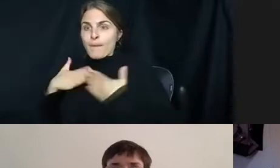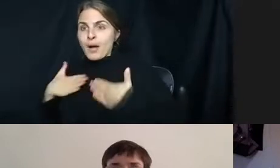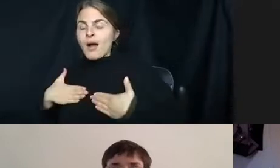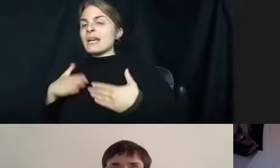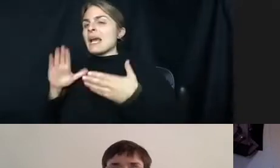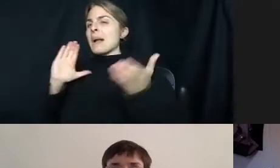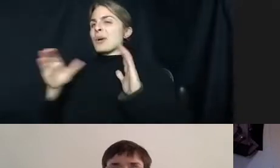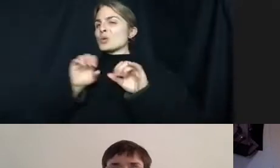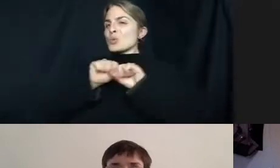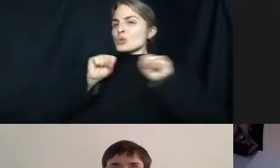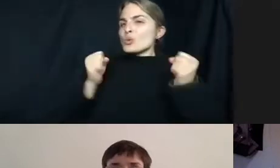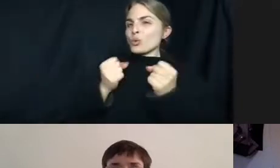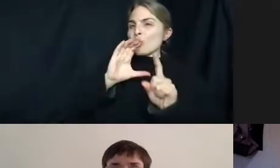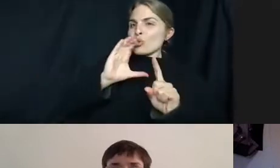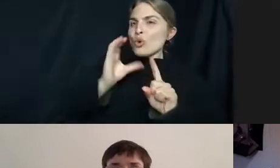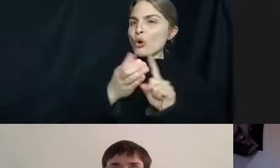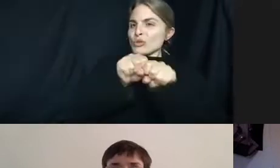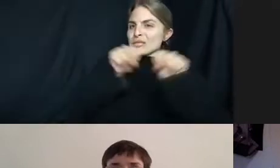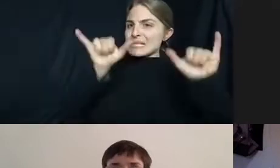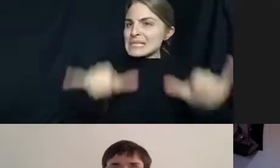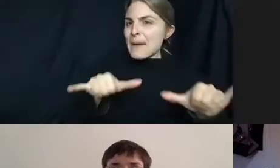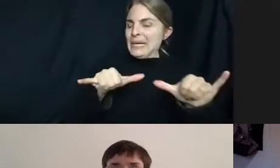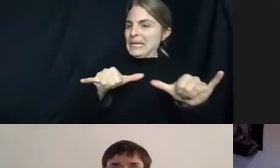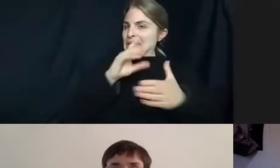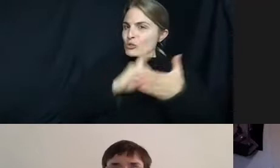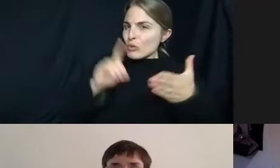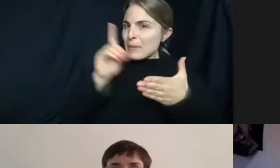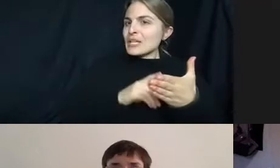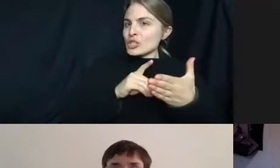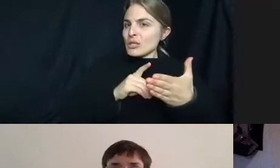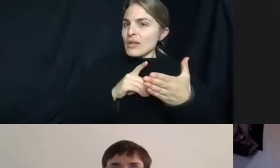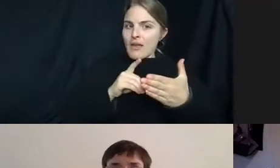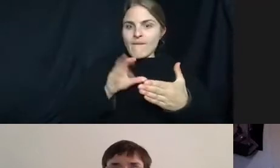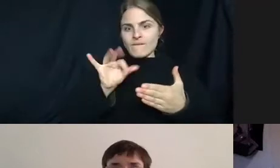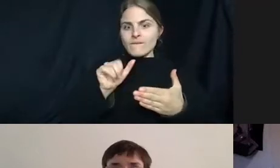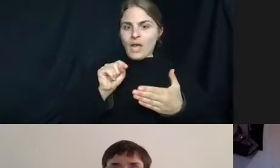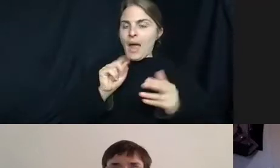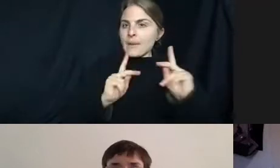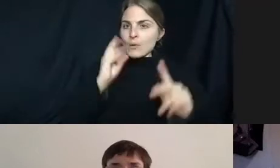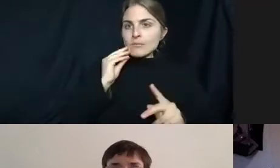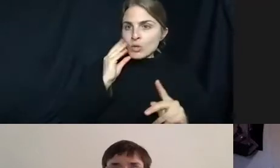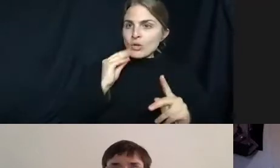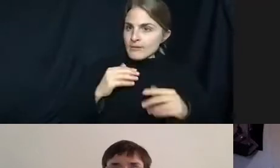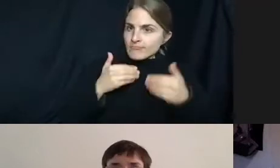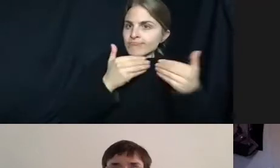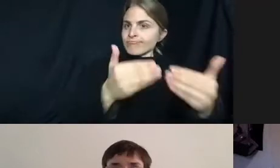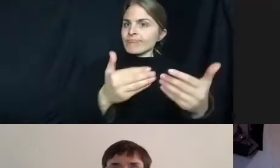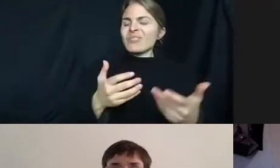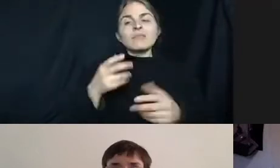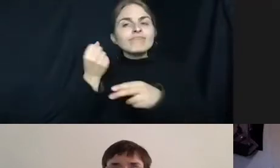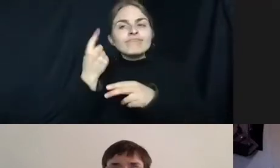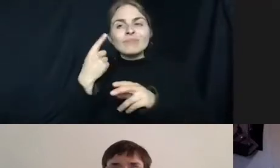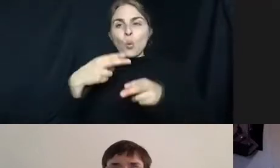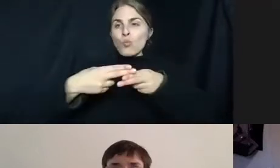structural discrimination that fat people face on the basis of fat phobia. You know, the term weight stigma is really tricky